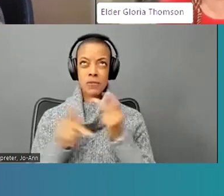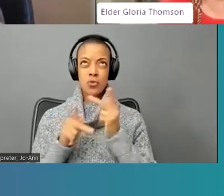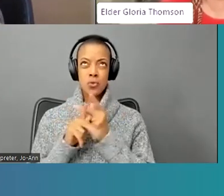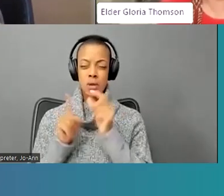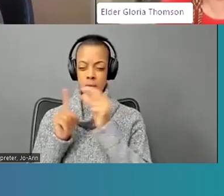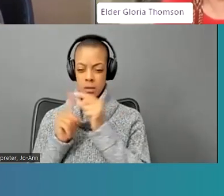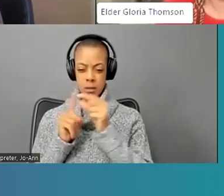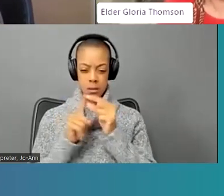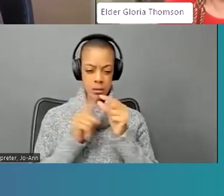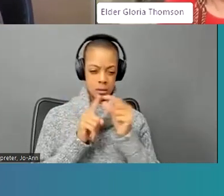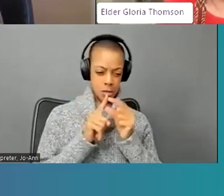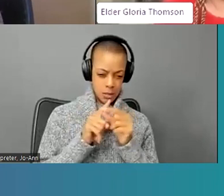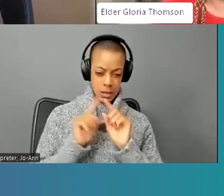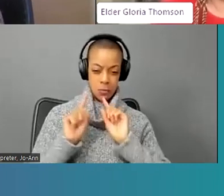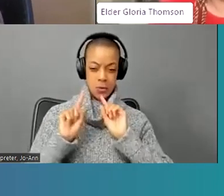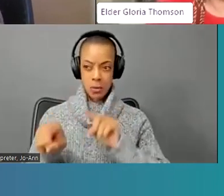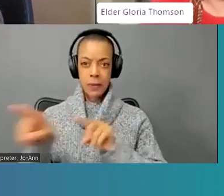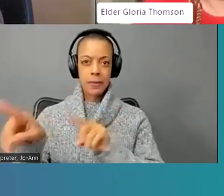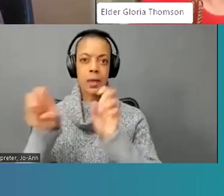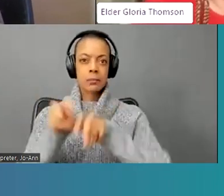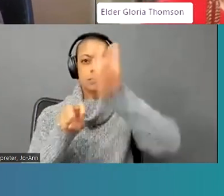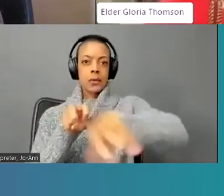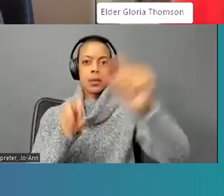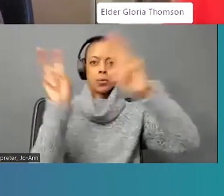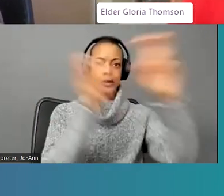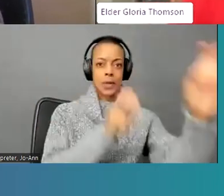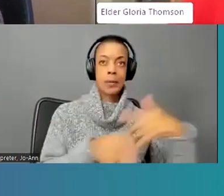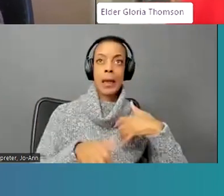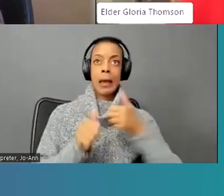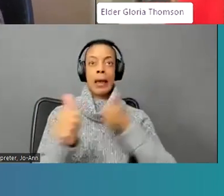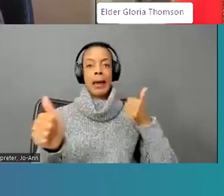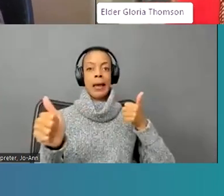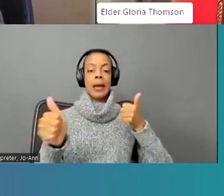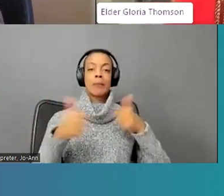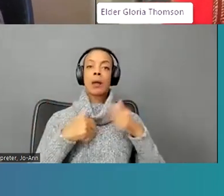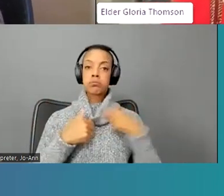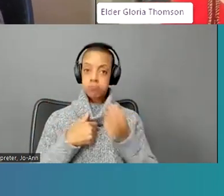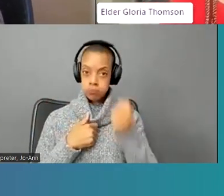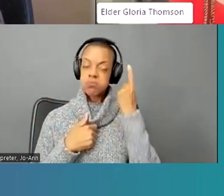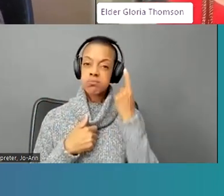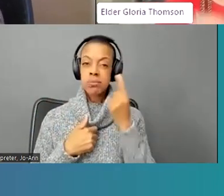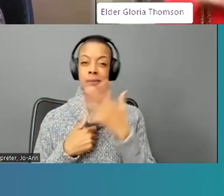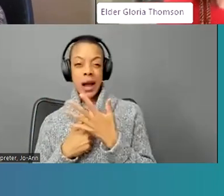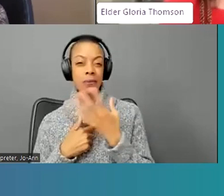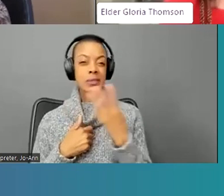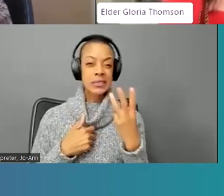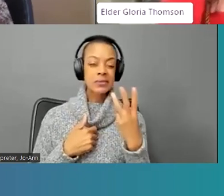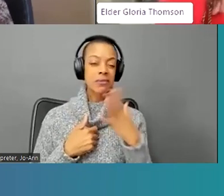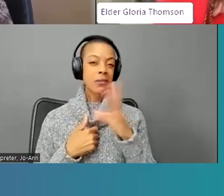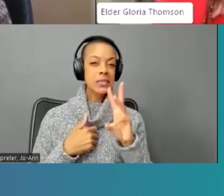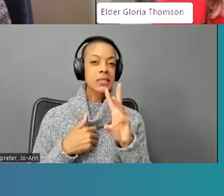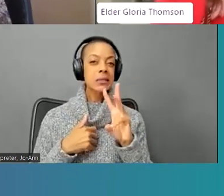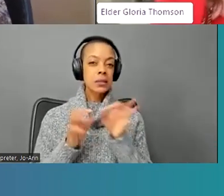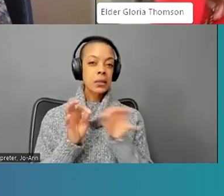respond. But I do understand five of our six dialects that we have. And I